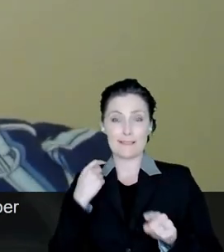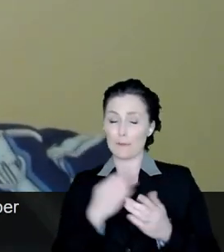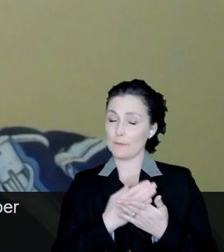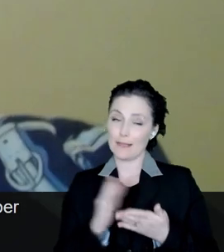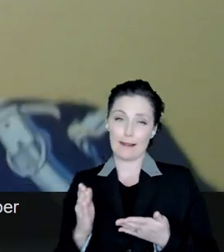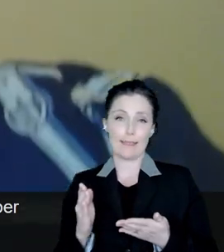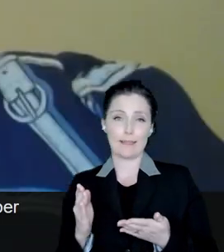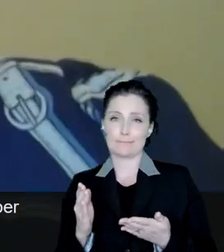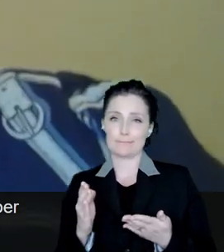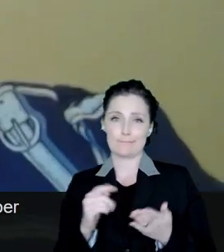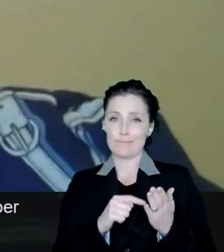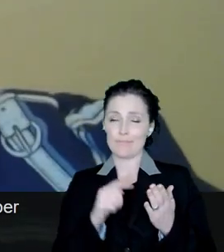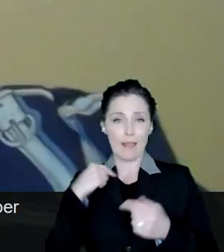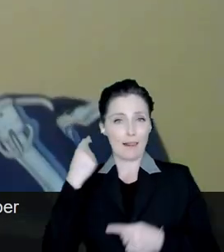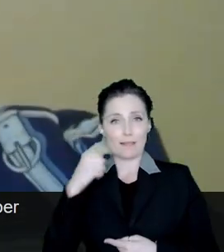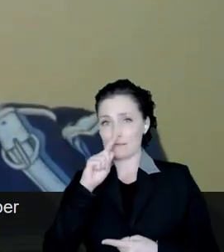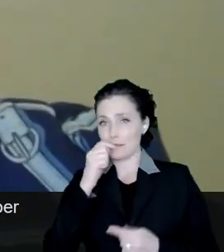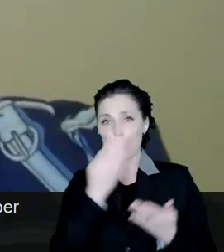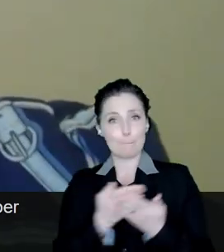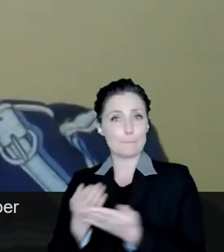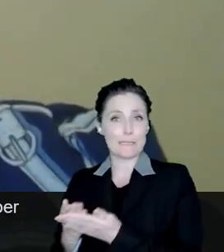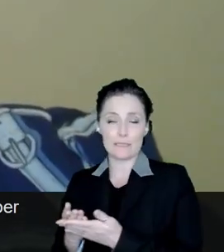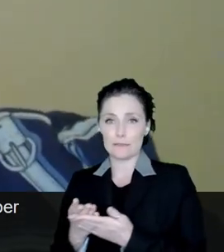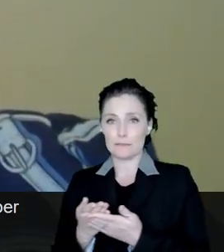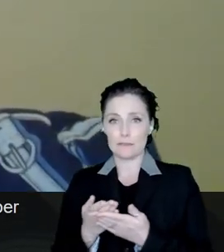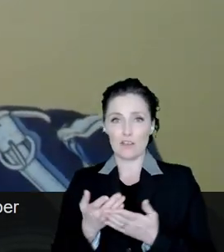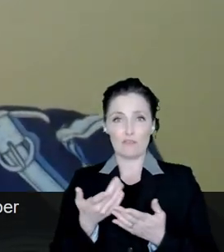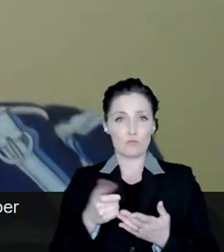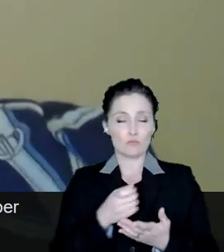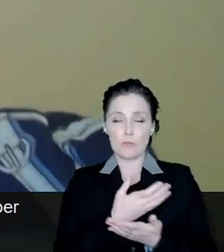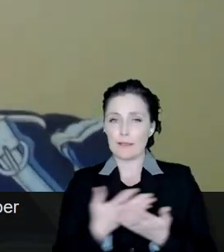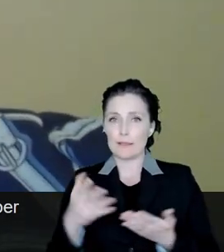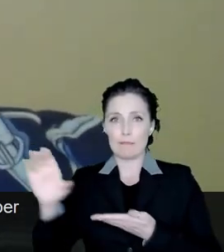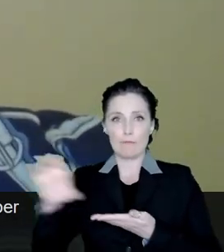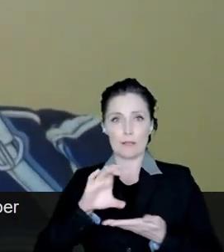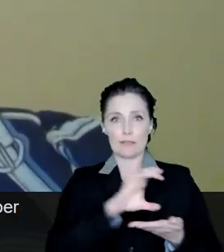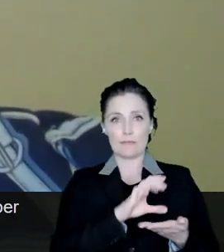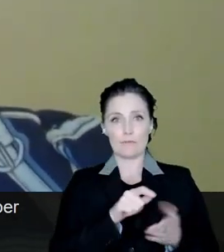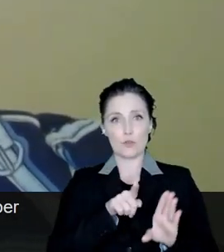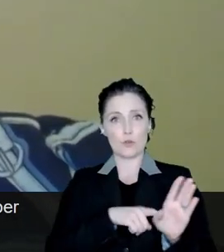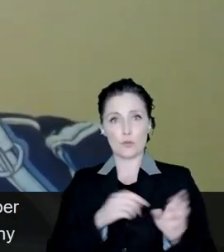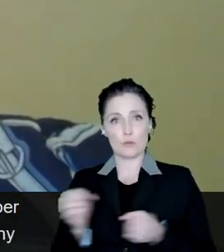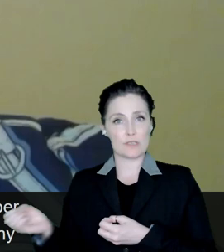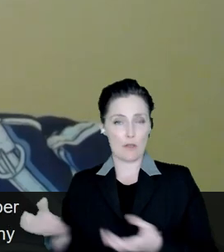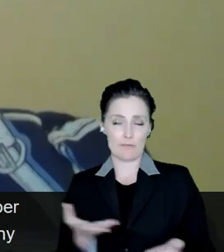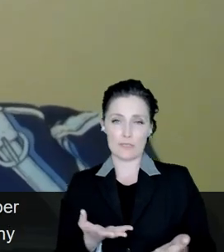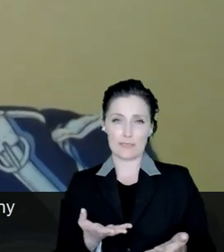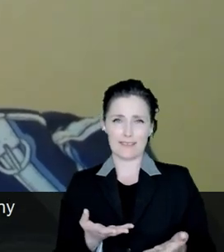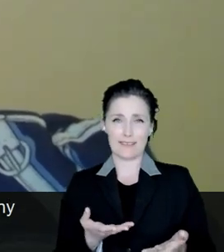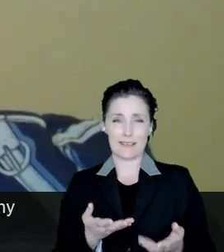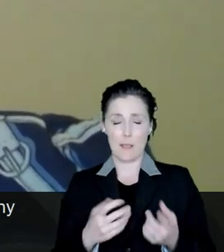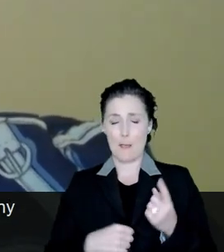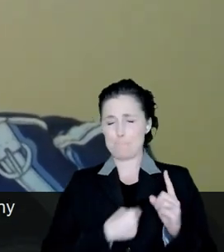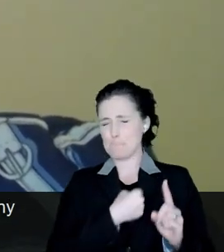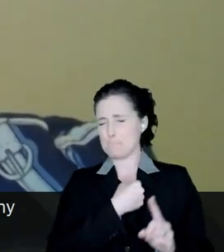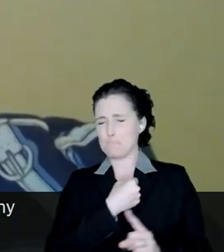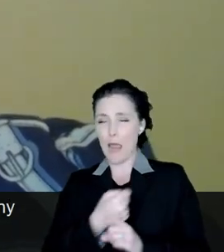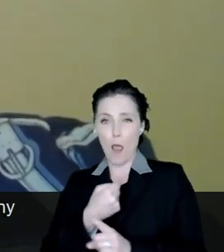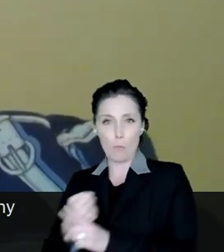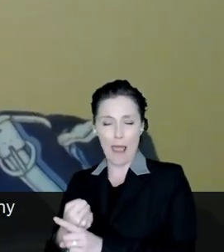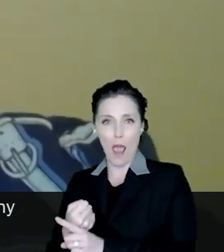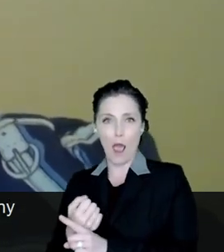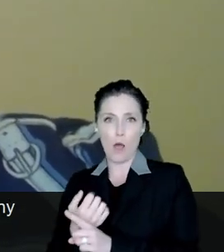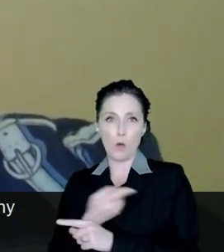able to bid for the most part for any funding for youth services there. So it's like a double whammy to our young